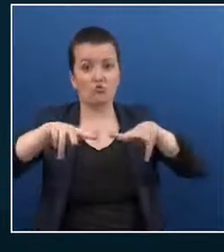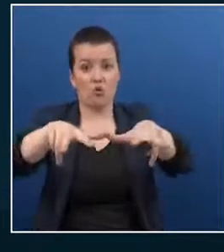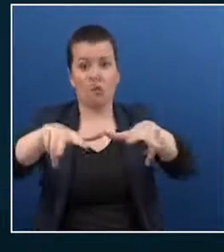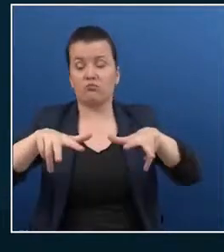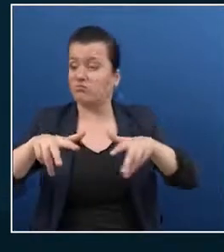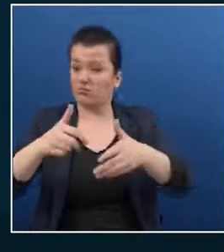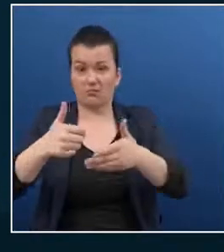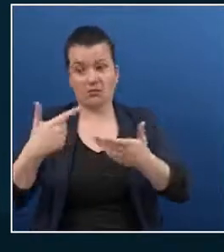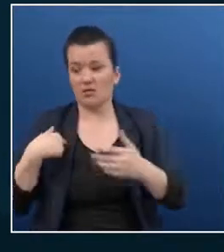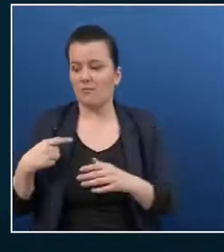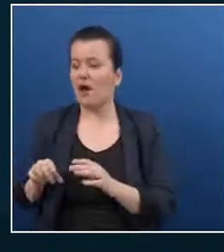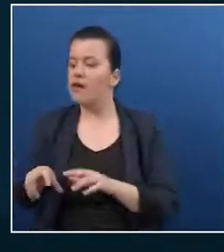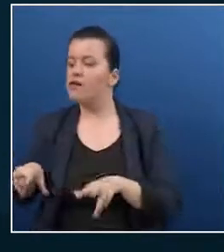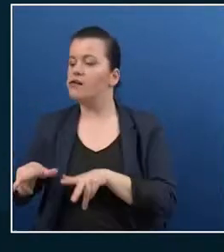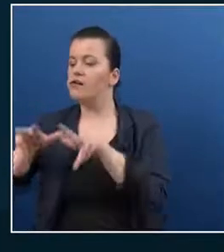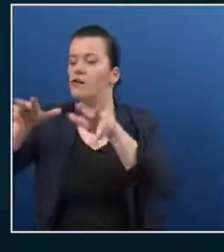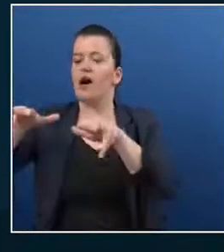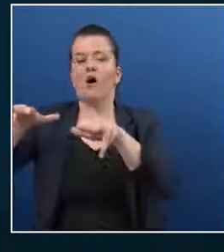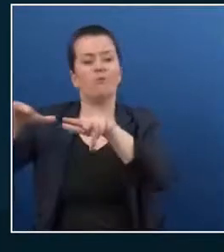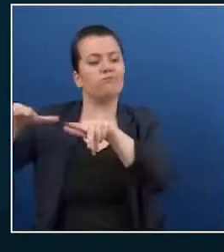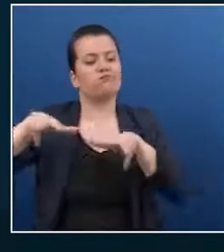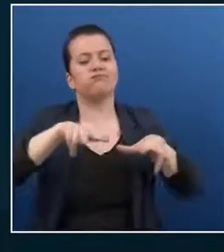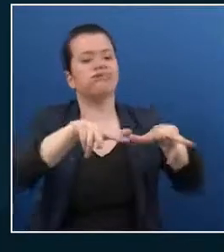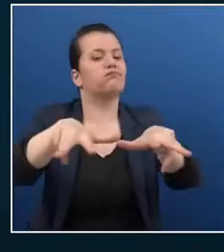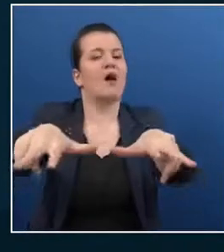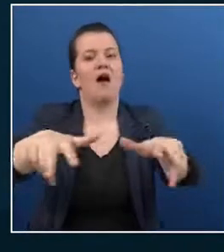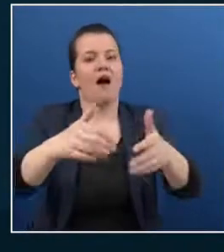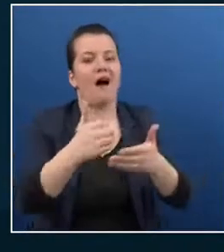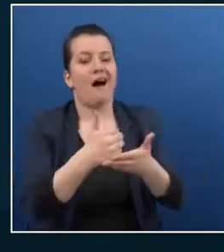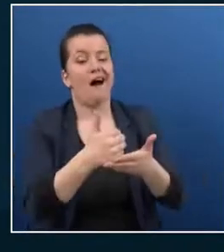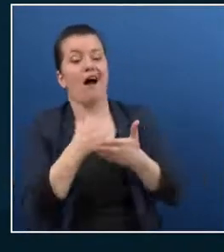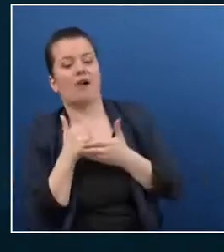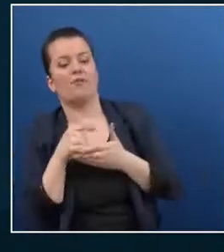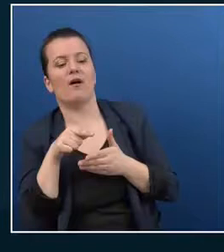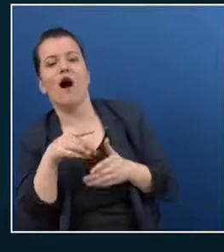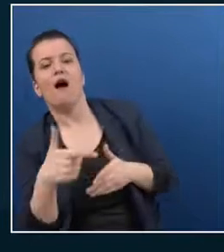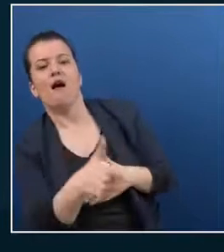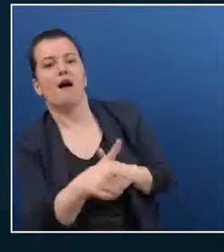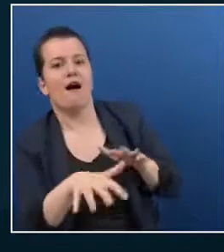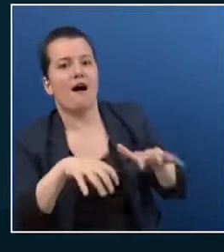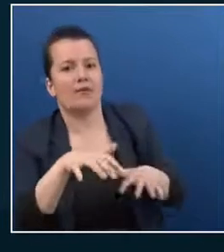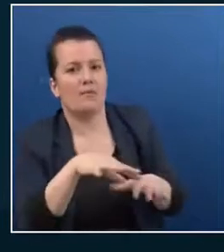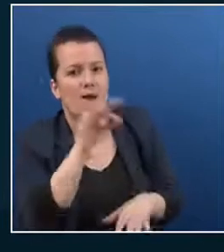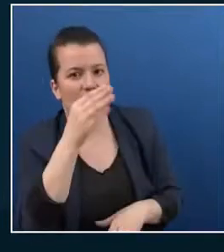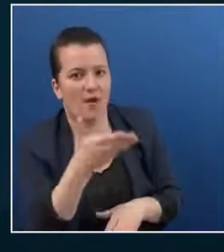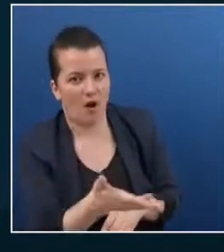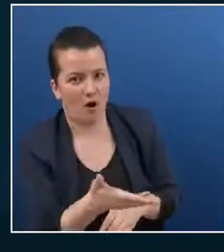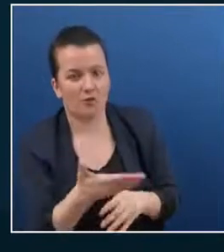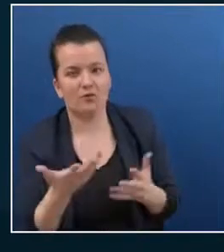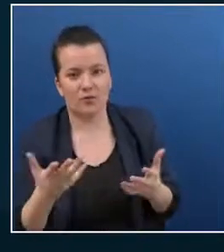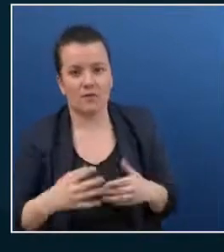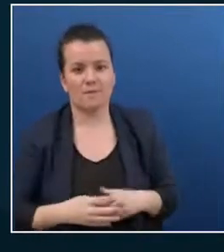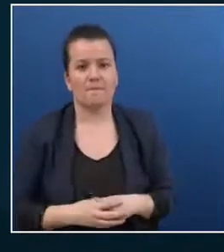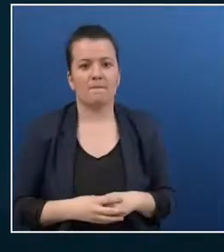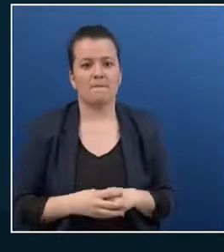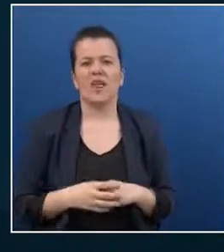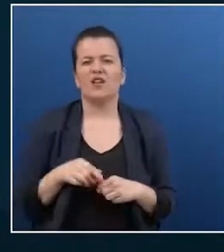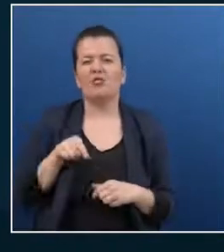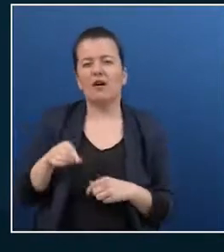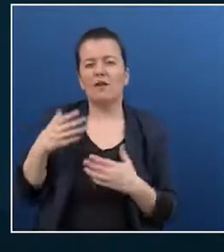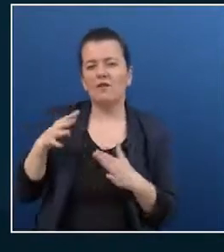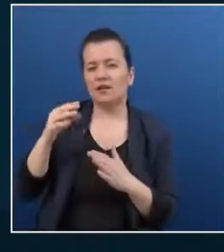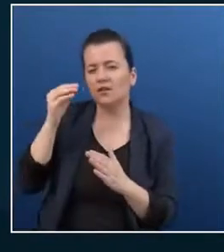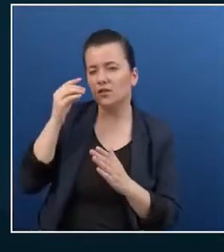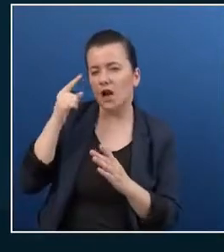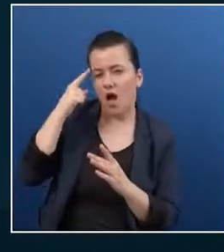to track the animals and to well, I'm not gonna say find smarter ways to track